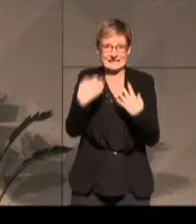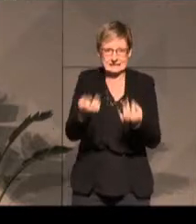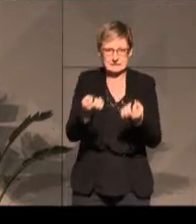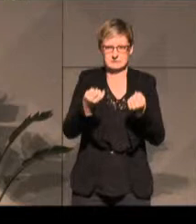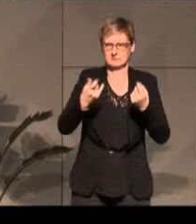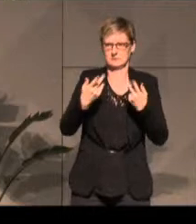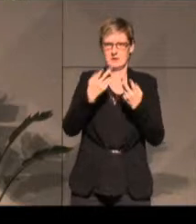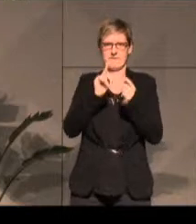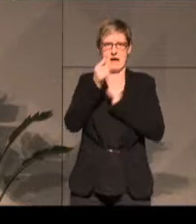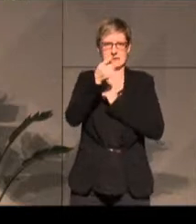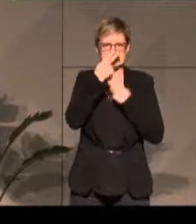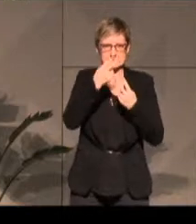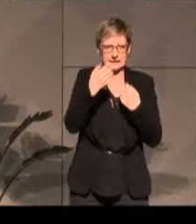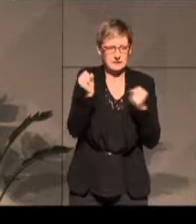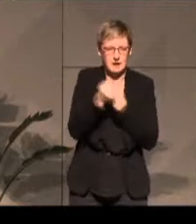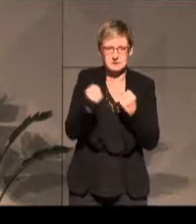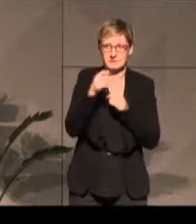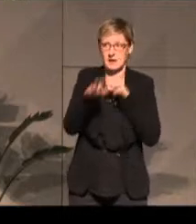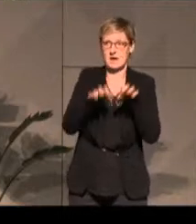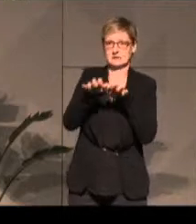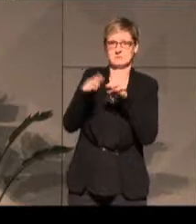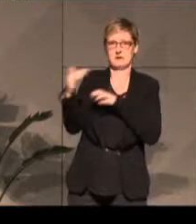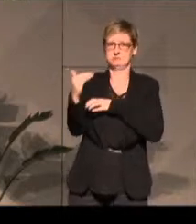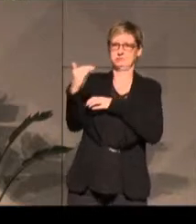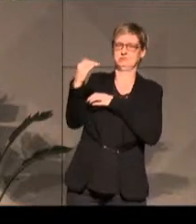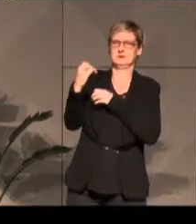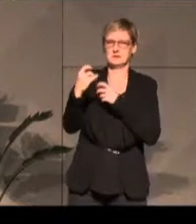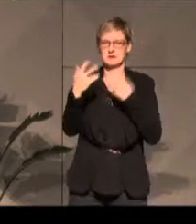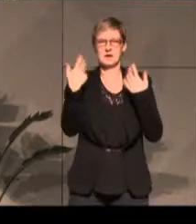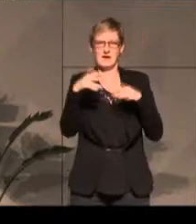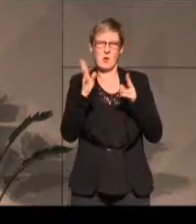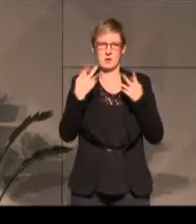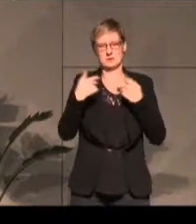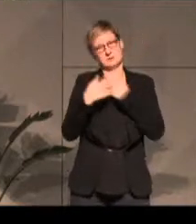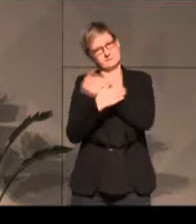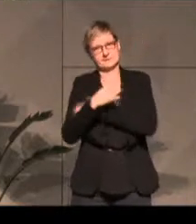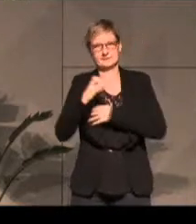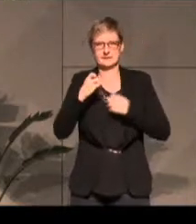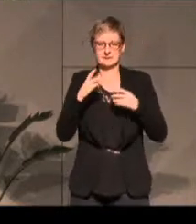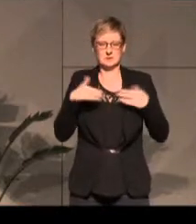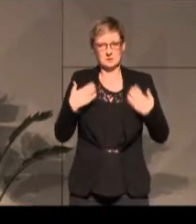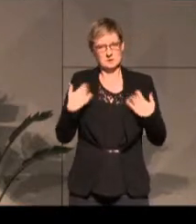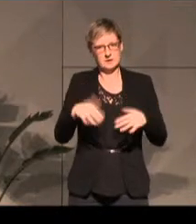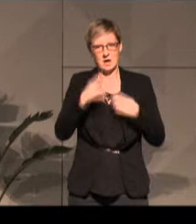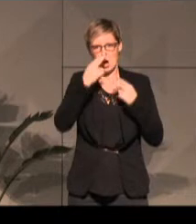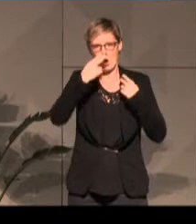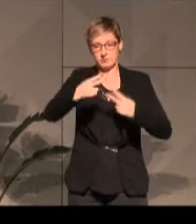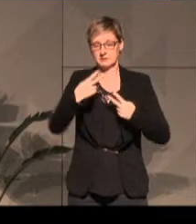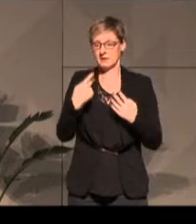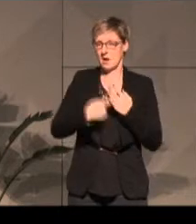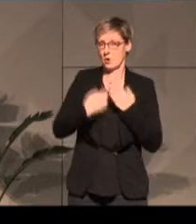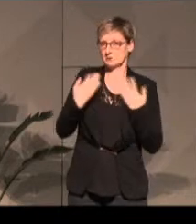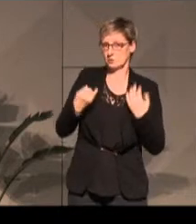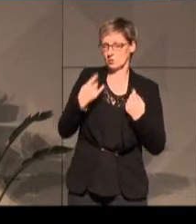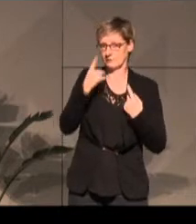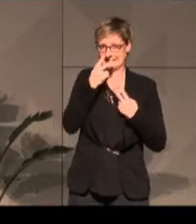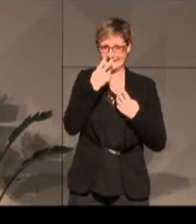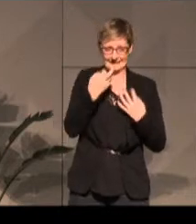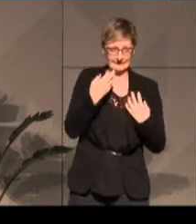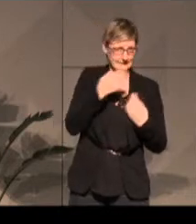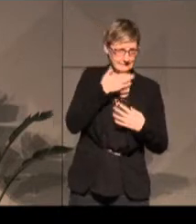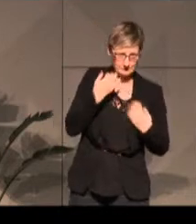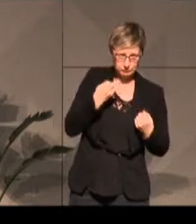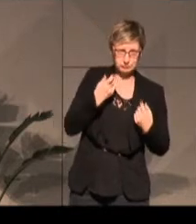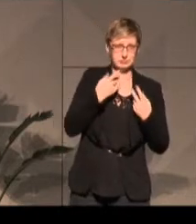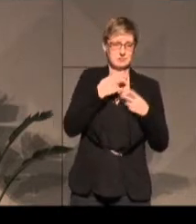maintaining safety, given the very short distances of view in these weather conditions, which is further